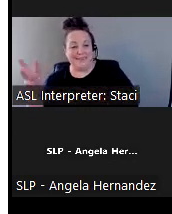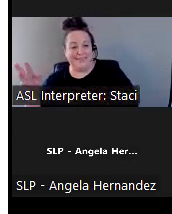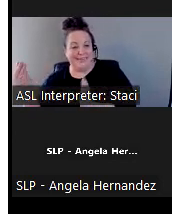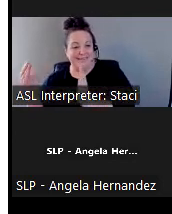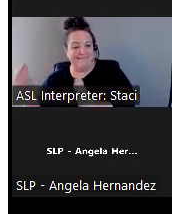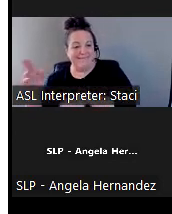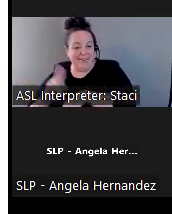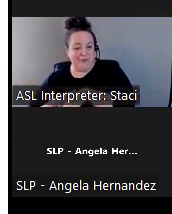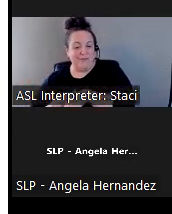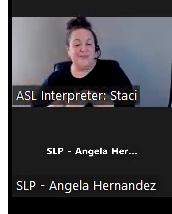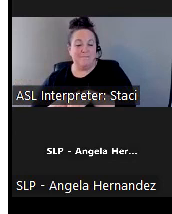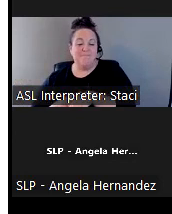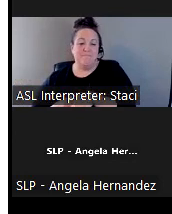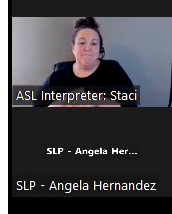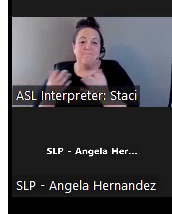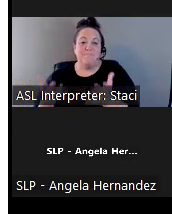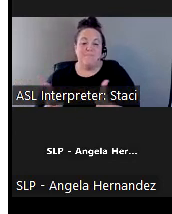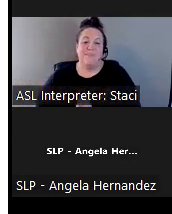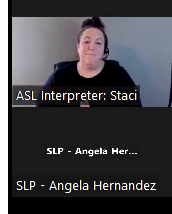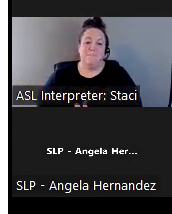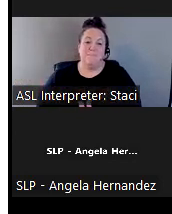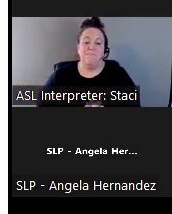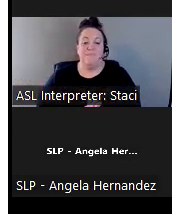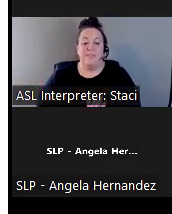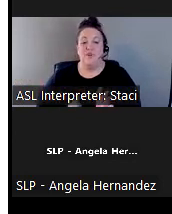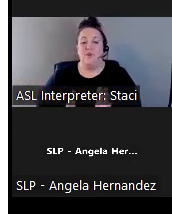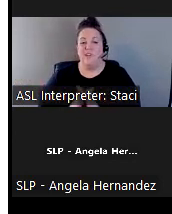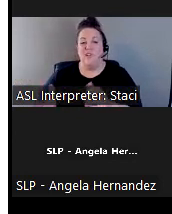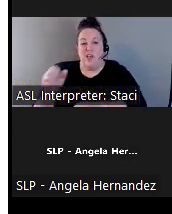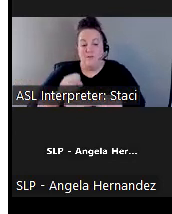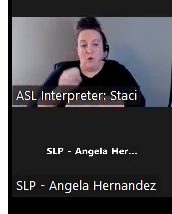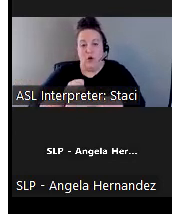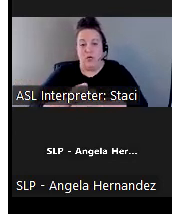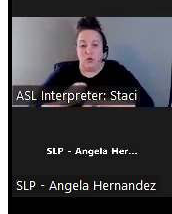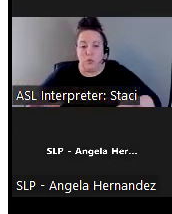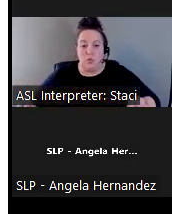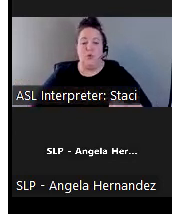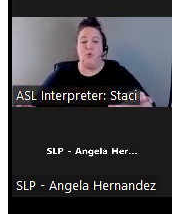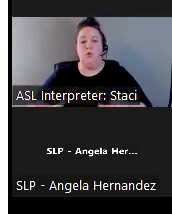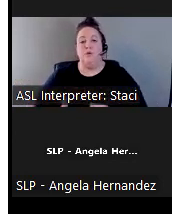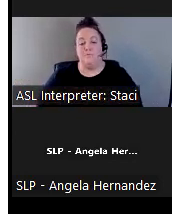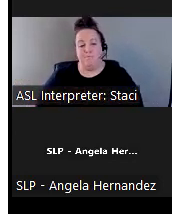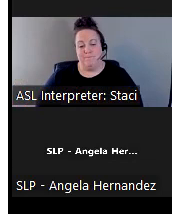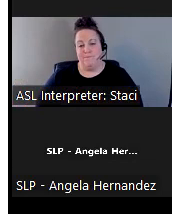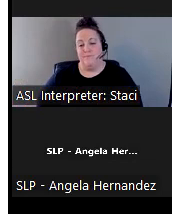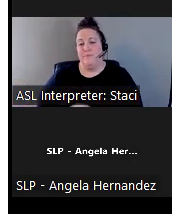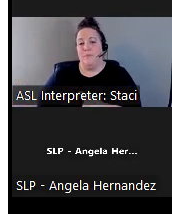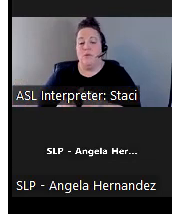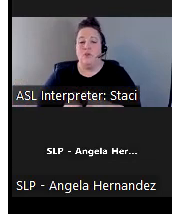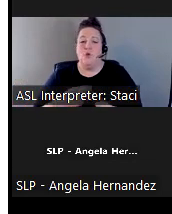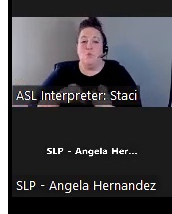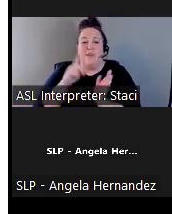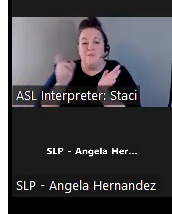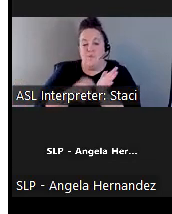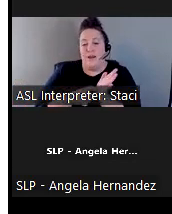nationally, right? So we've got a lot of work to do. And we also recognize there are